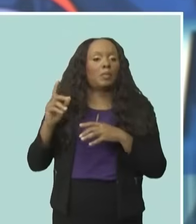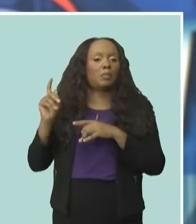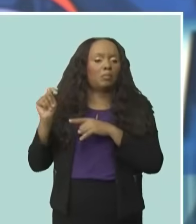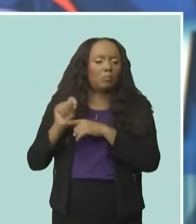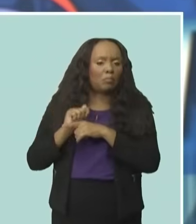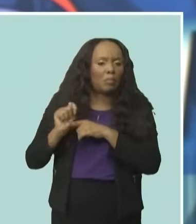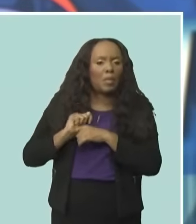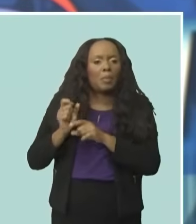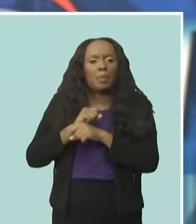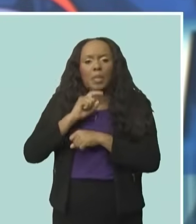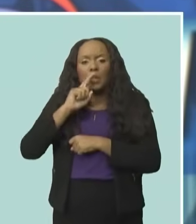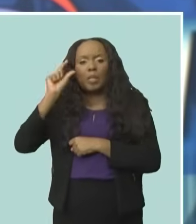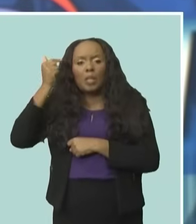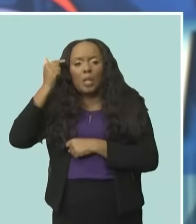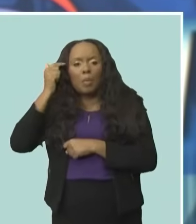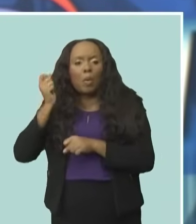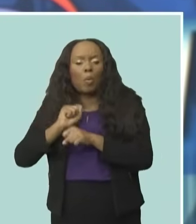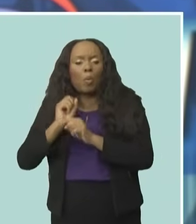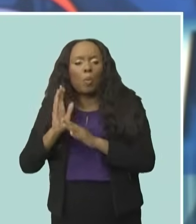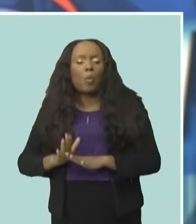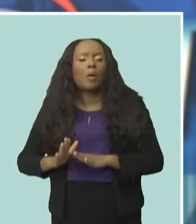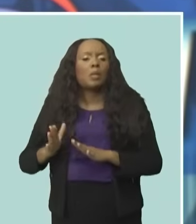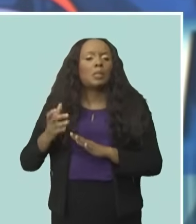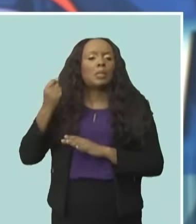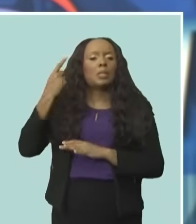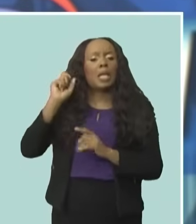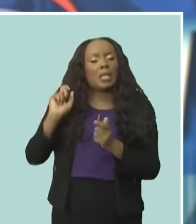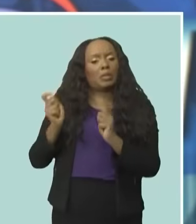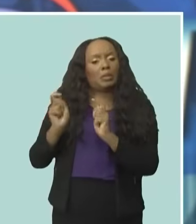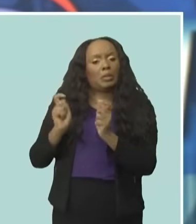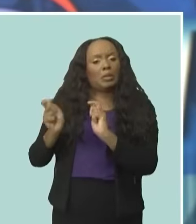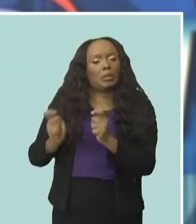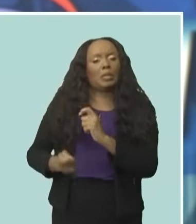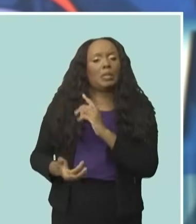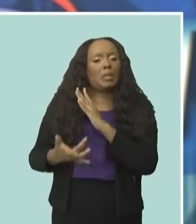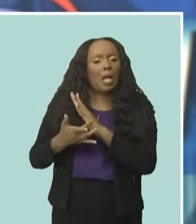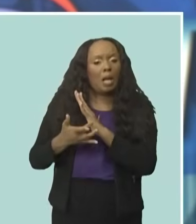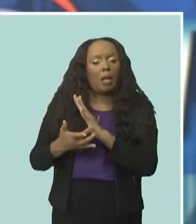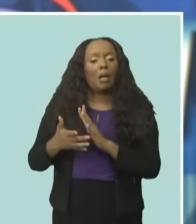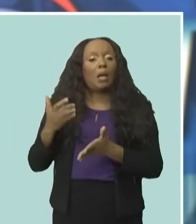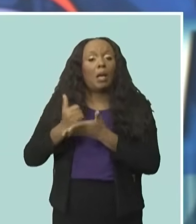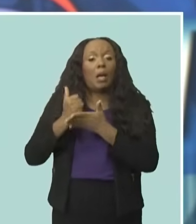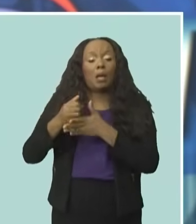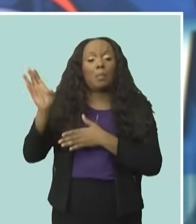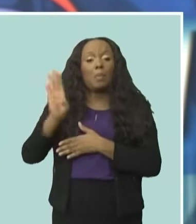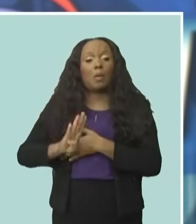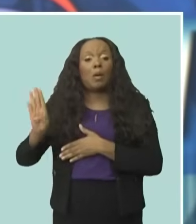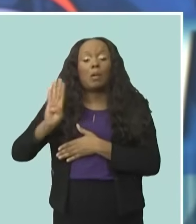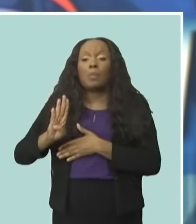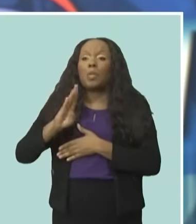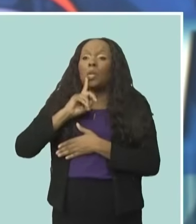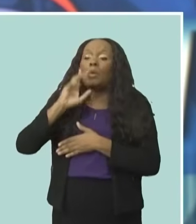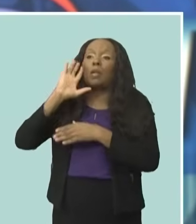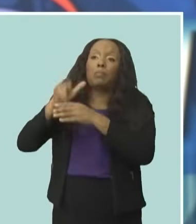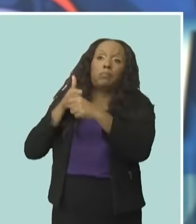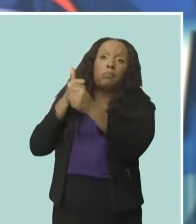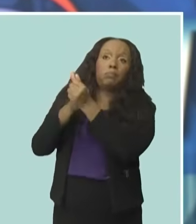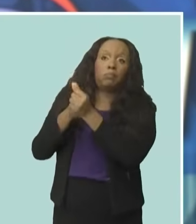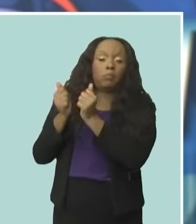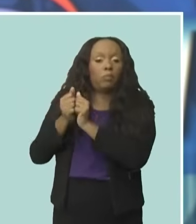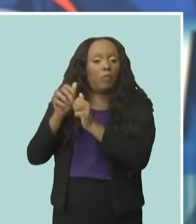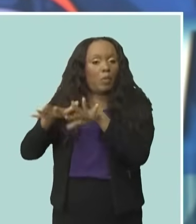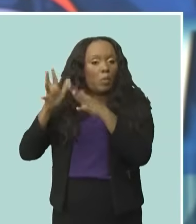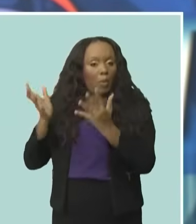effectively, utilizing continuously changing technologies and help Barbados reach and maintain its global competitiveness.